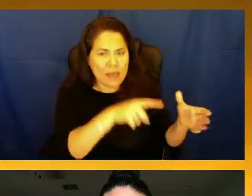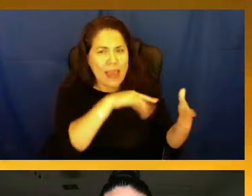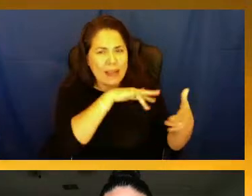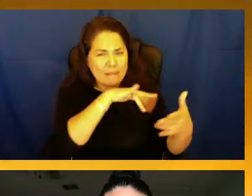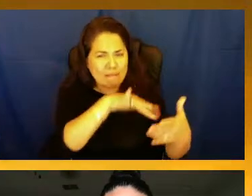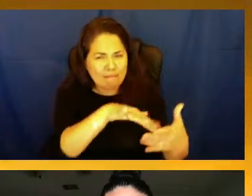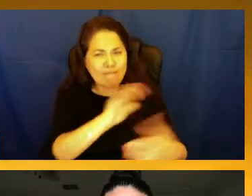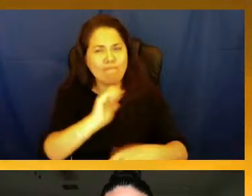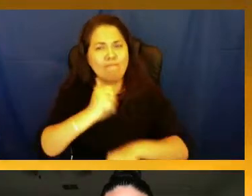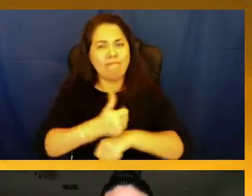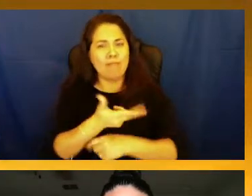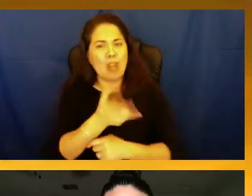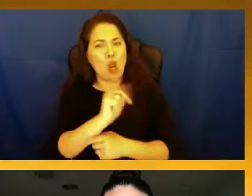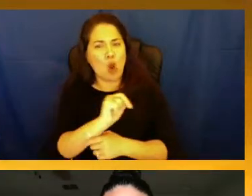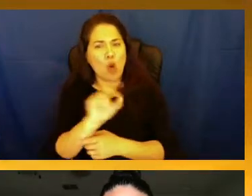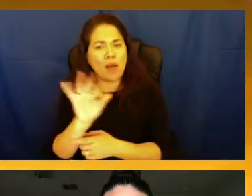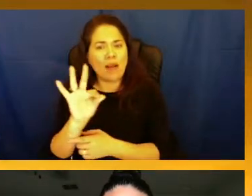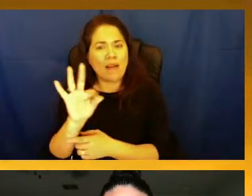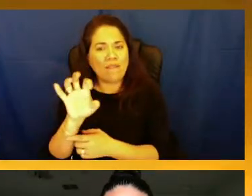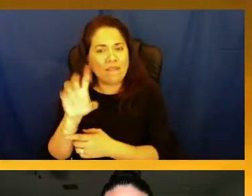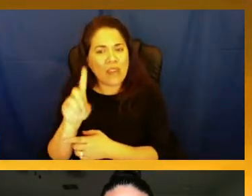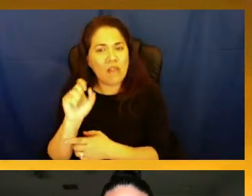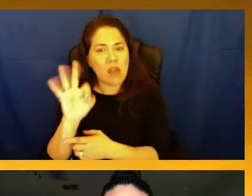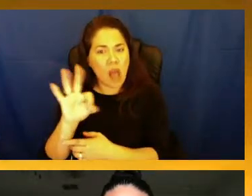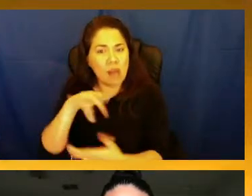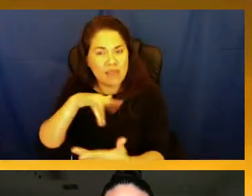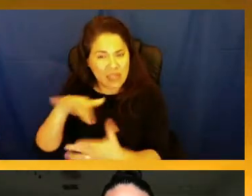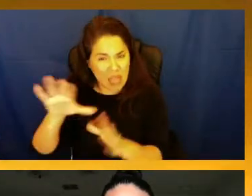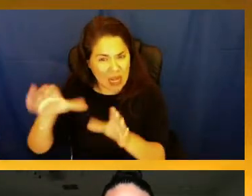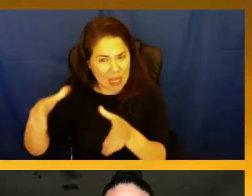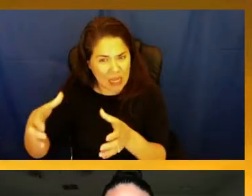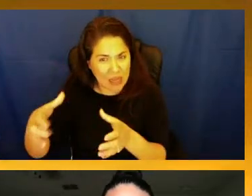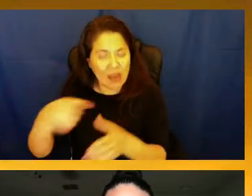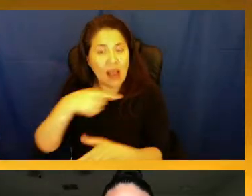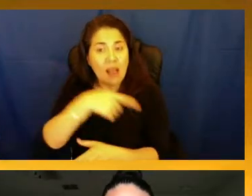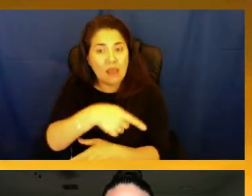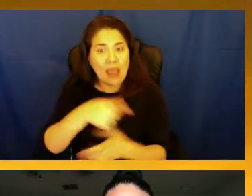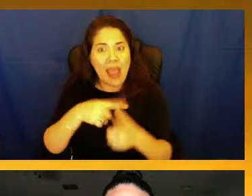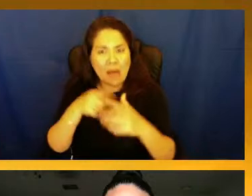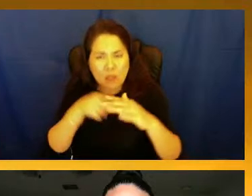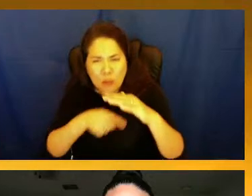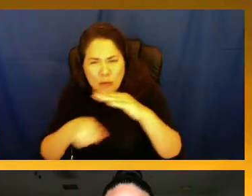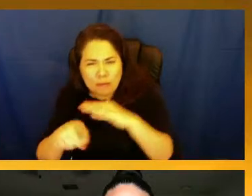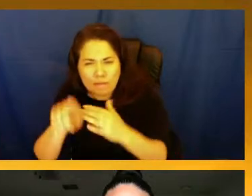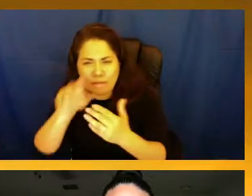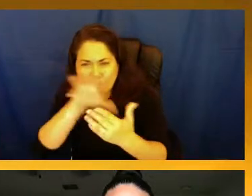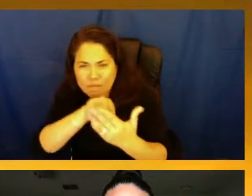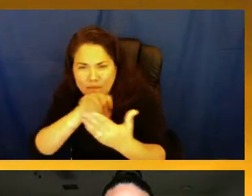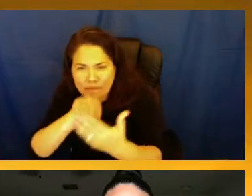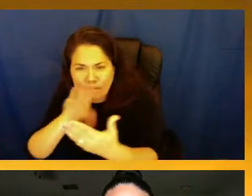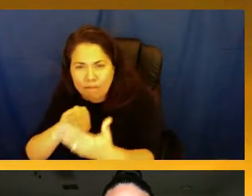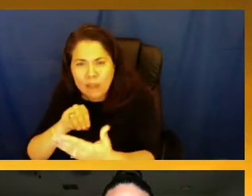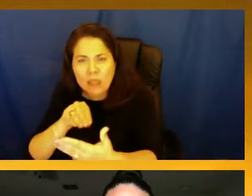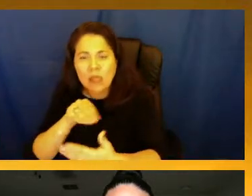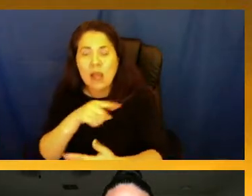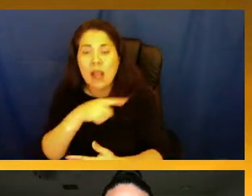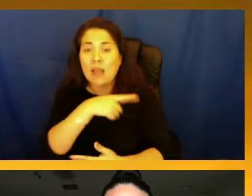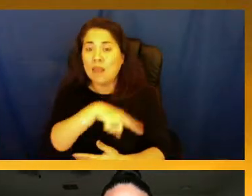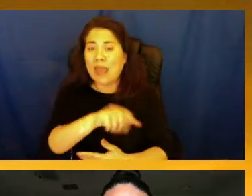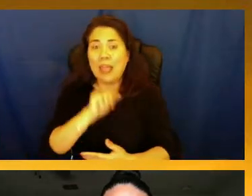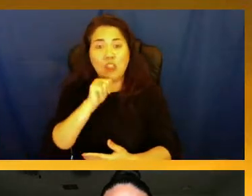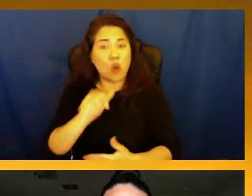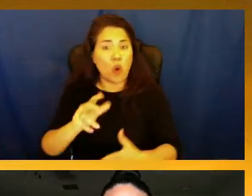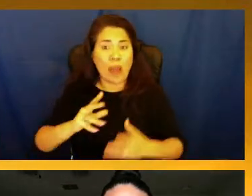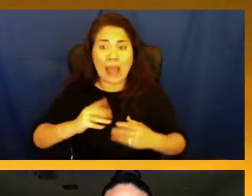anthropology, and also they are insider anthropologists and do not accept that